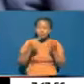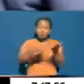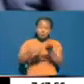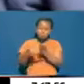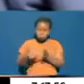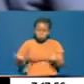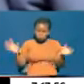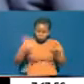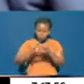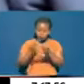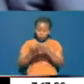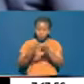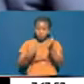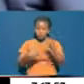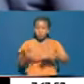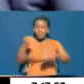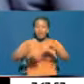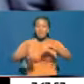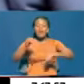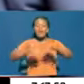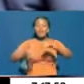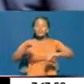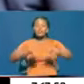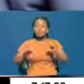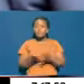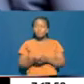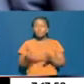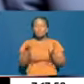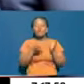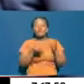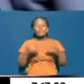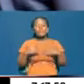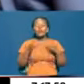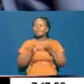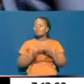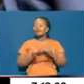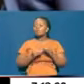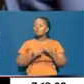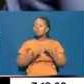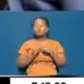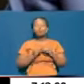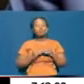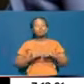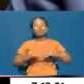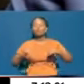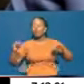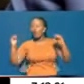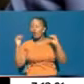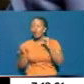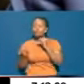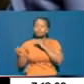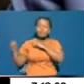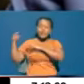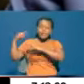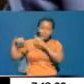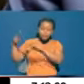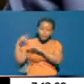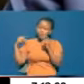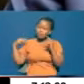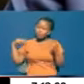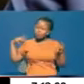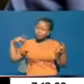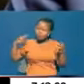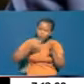ujao. We have a long history with the speaker since was it the